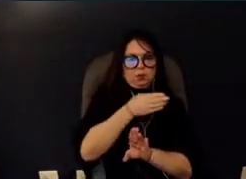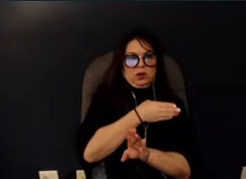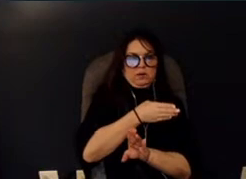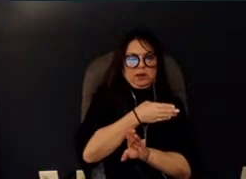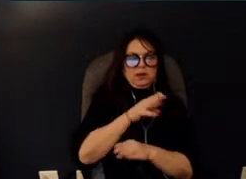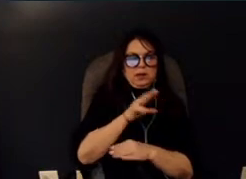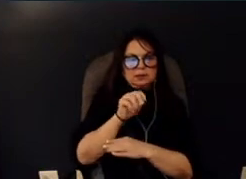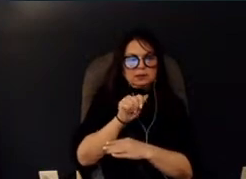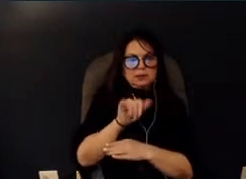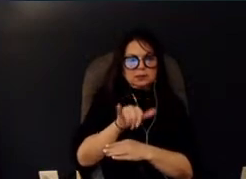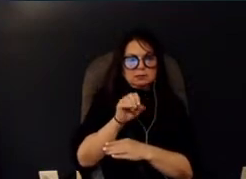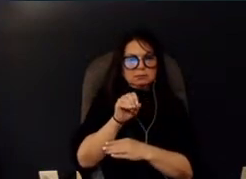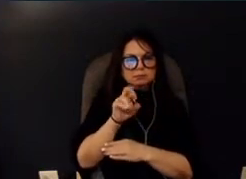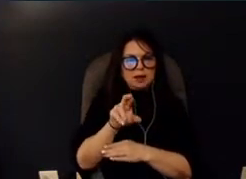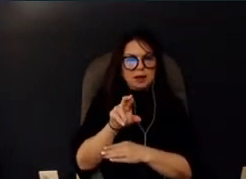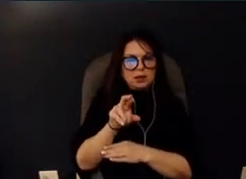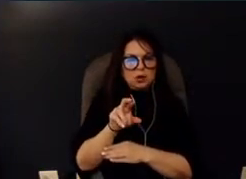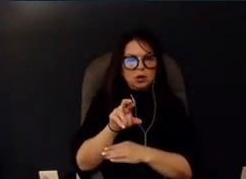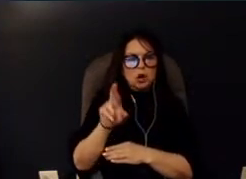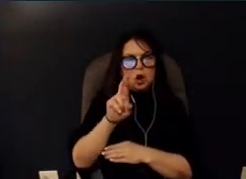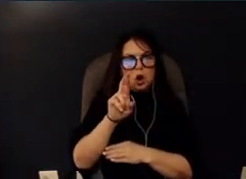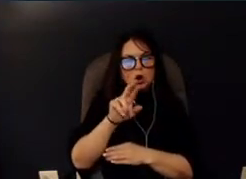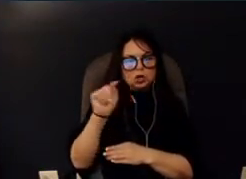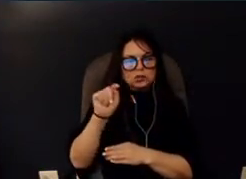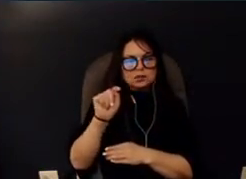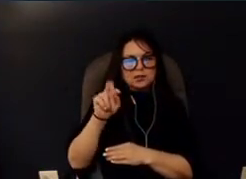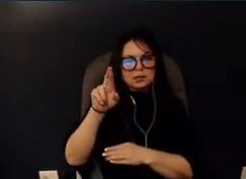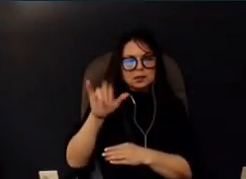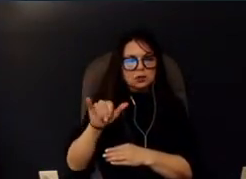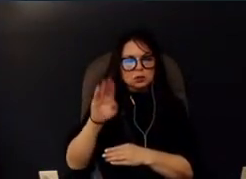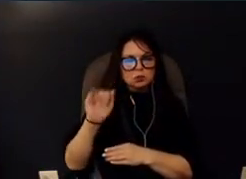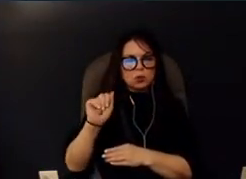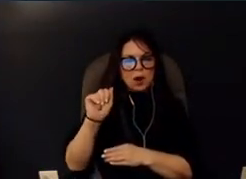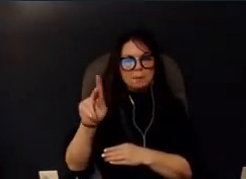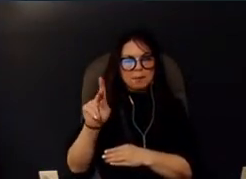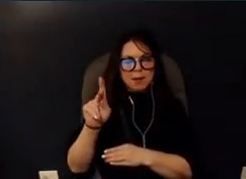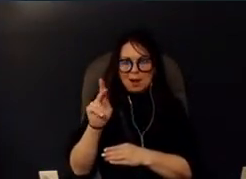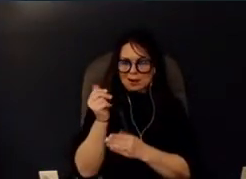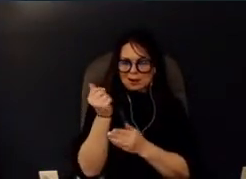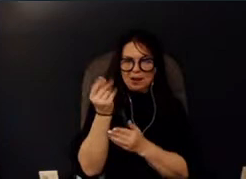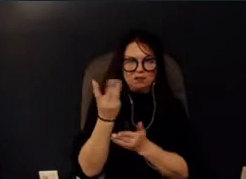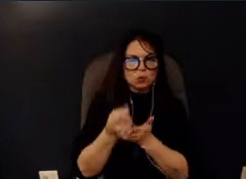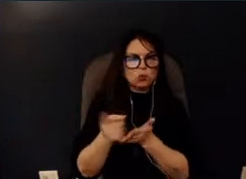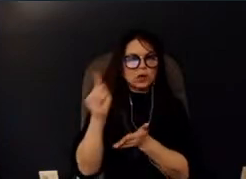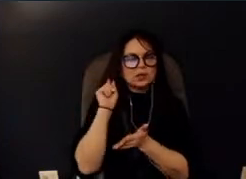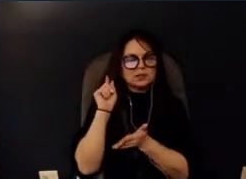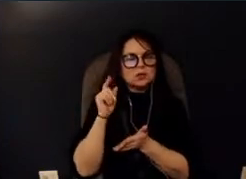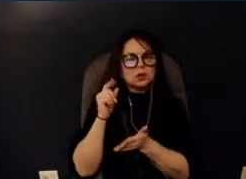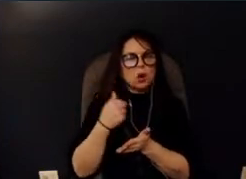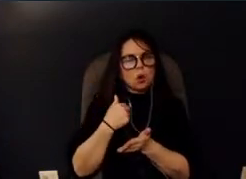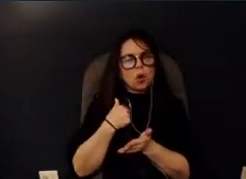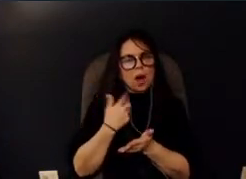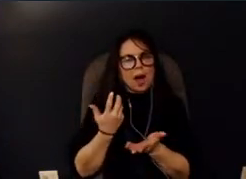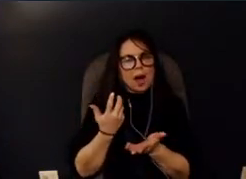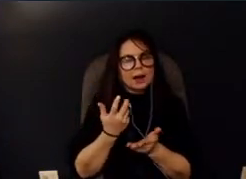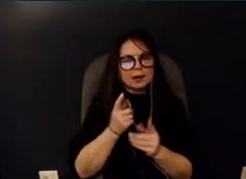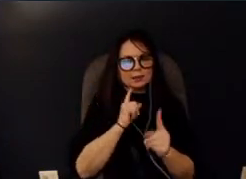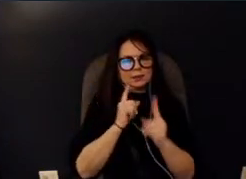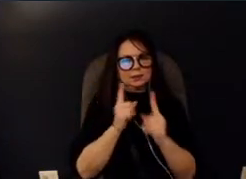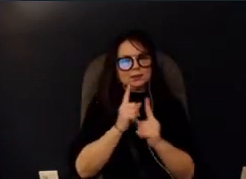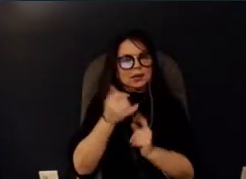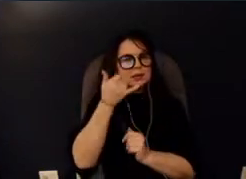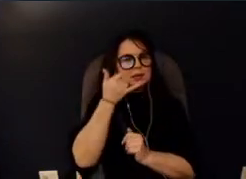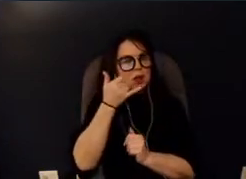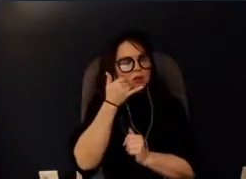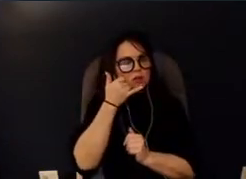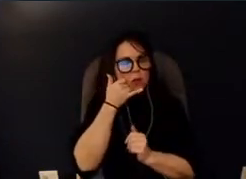R.T. Ryback, on the phone a few weeks ago, and he just shared something with me that really has shaped a lot